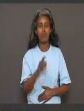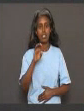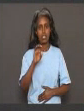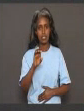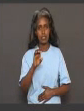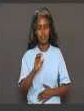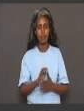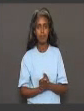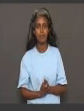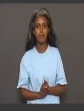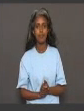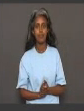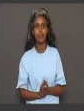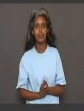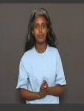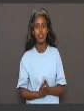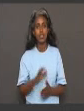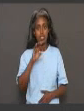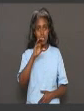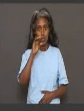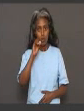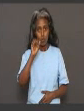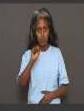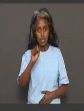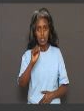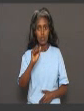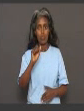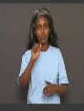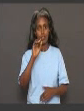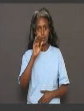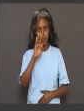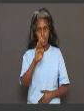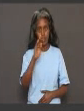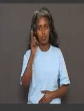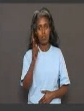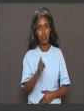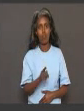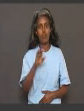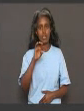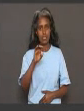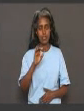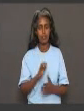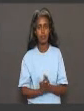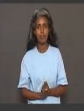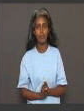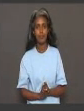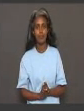over C. The cosine is B over C.